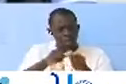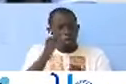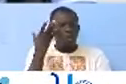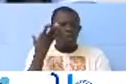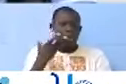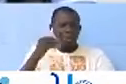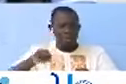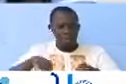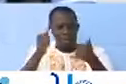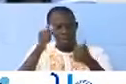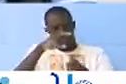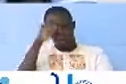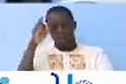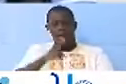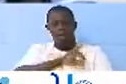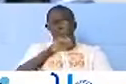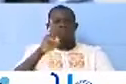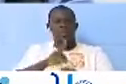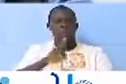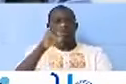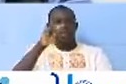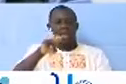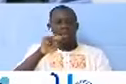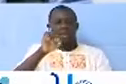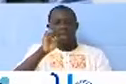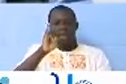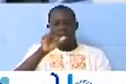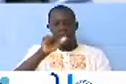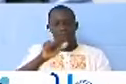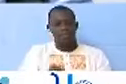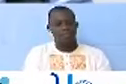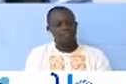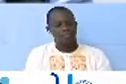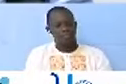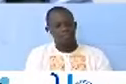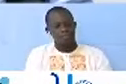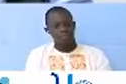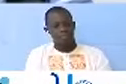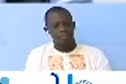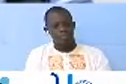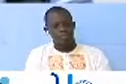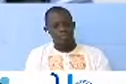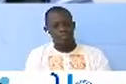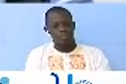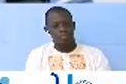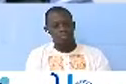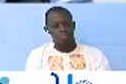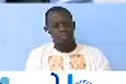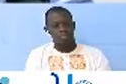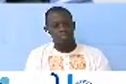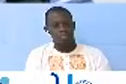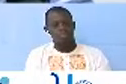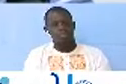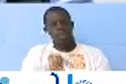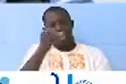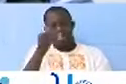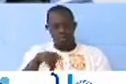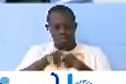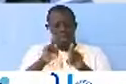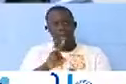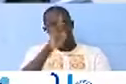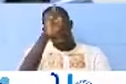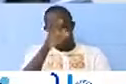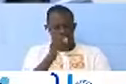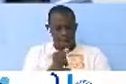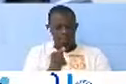Ya kilo sa muta no nungo menna yedo ko da muta ining NIA. Allah de marodo. Yes, by the help of